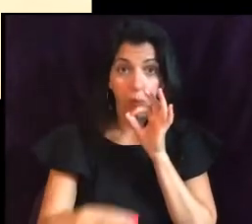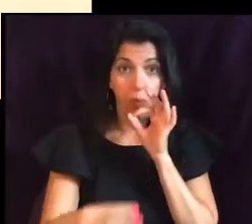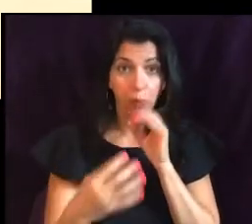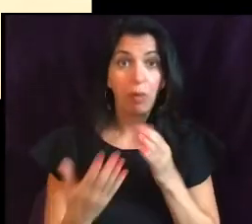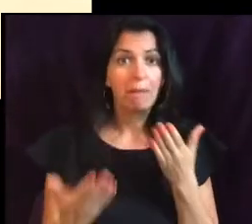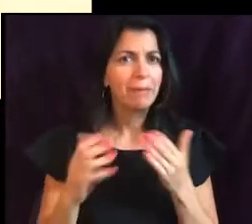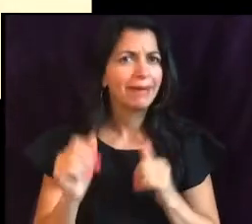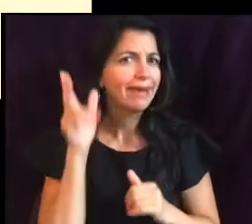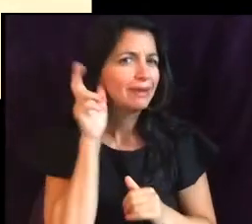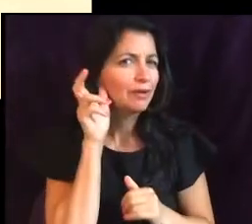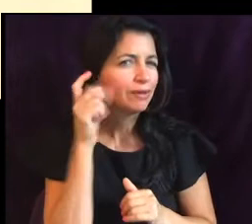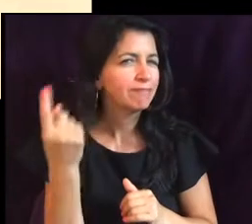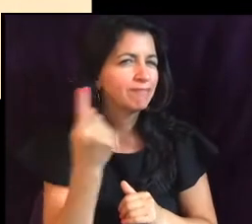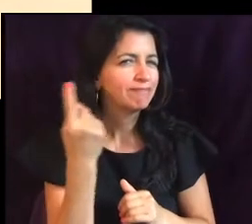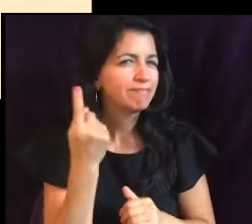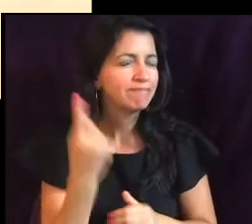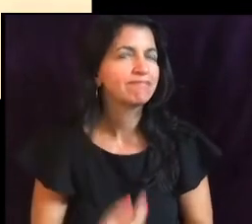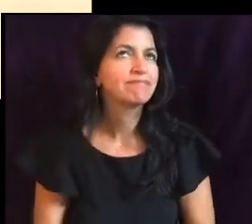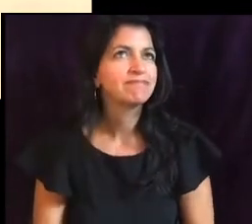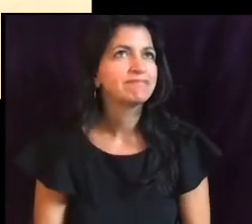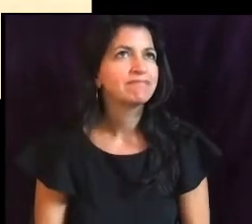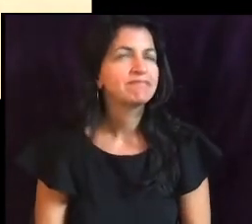tube we can hear a pitch.